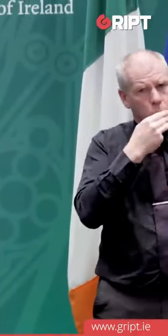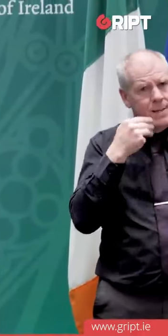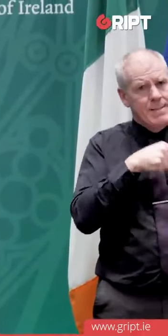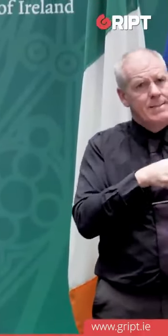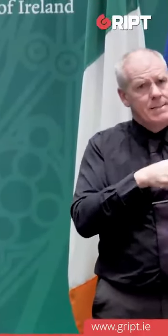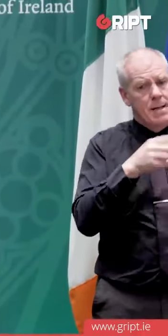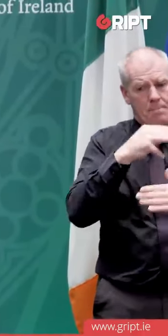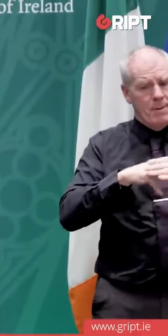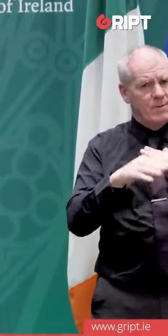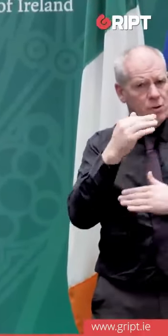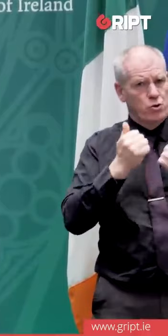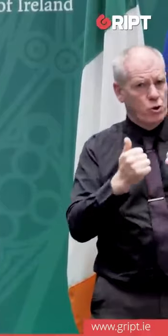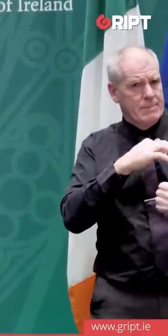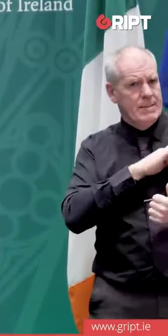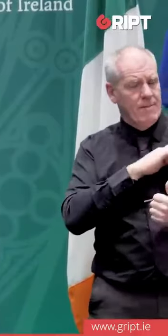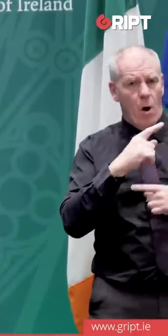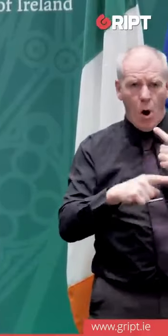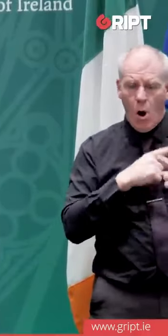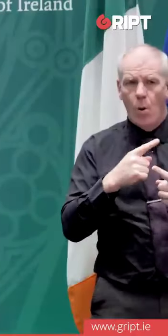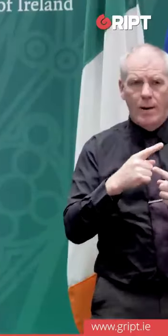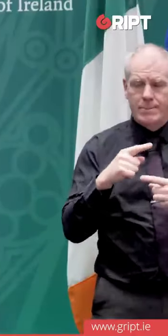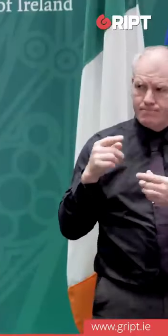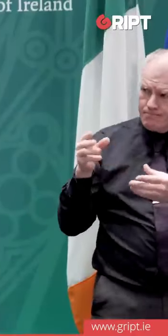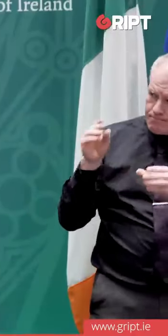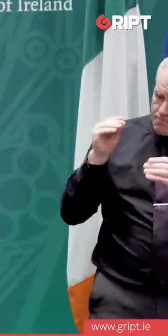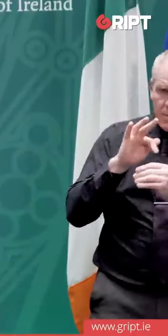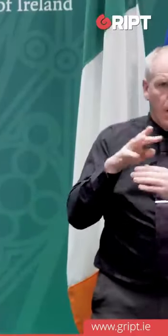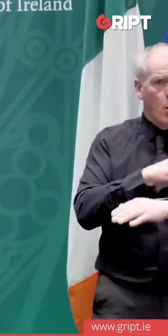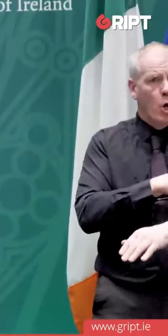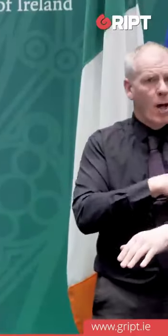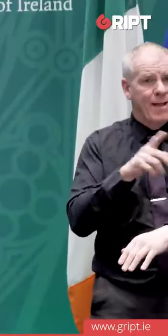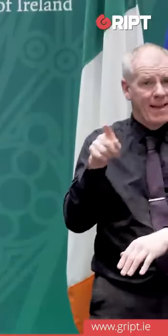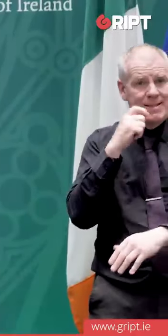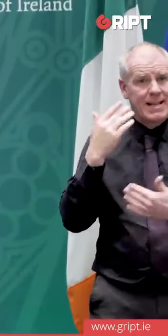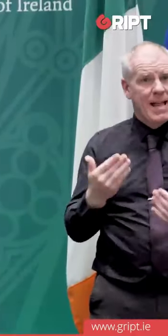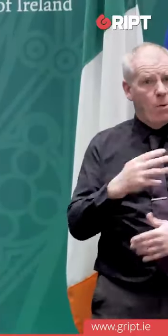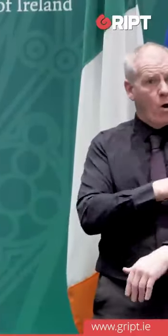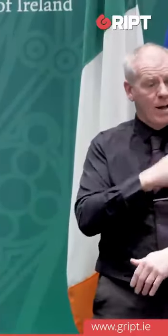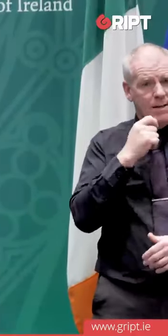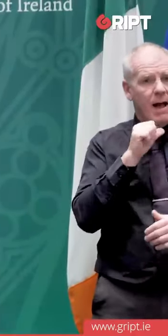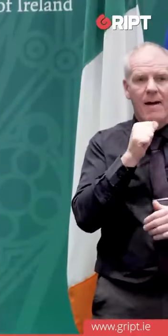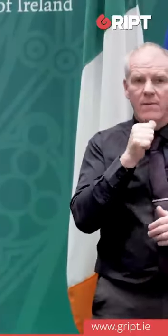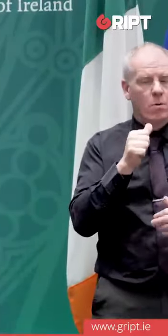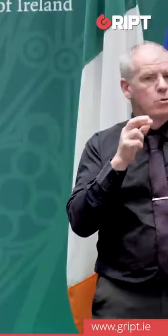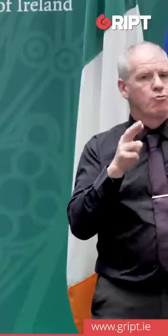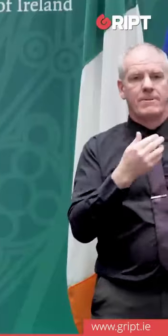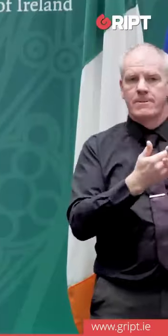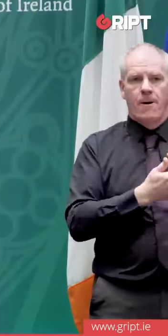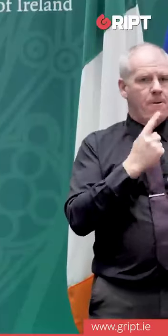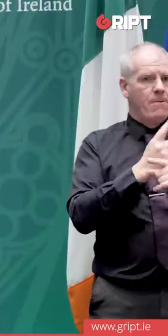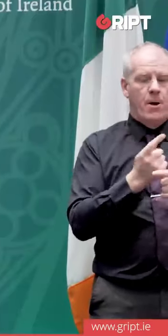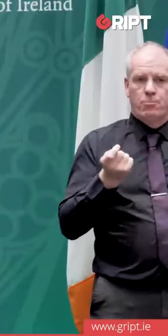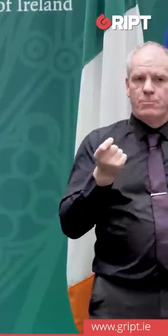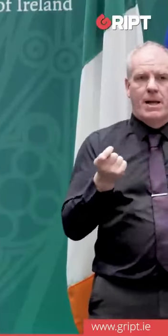As Minister for Justice, I will always listen to the Gardaí, and what they are telling me right now is that we do not have adequate legislation